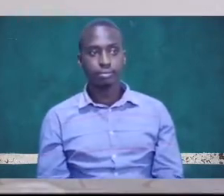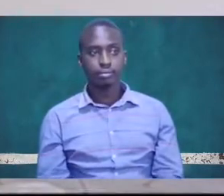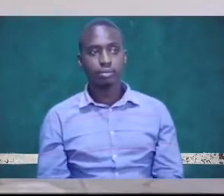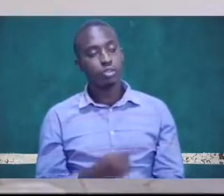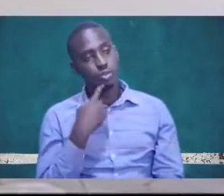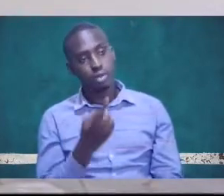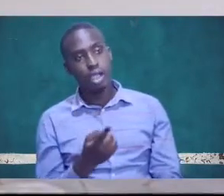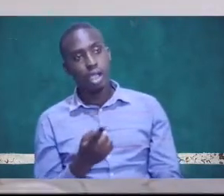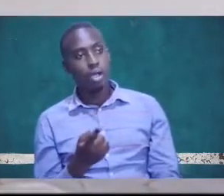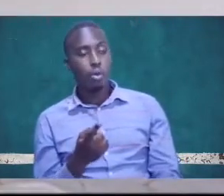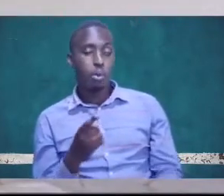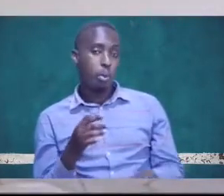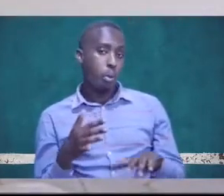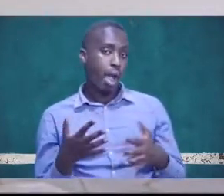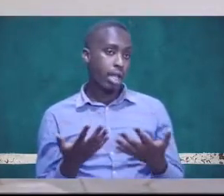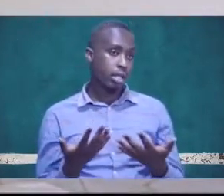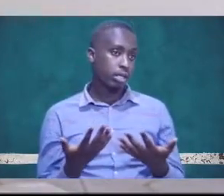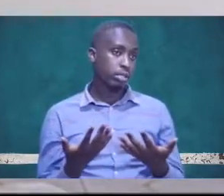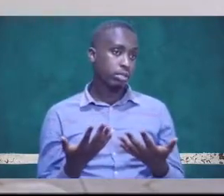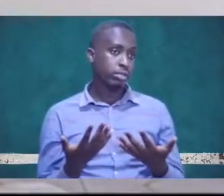say while